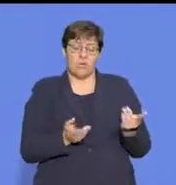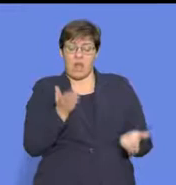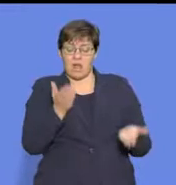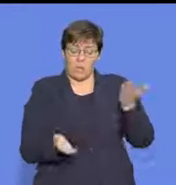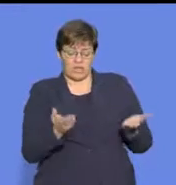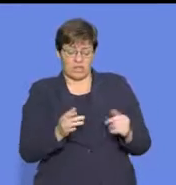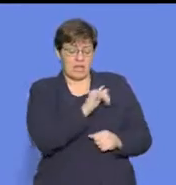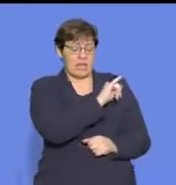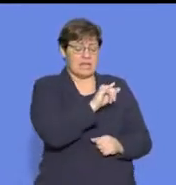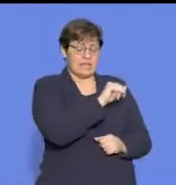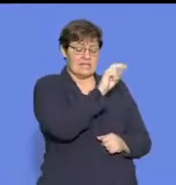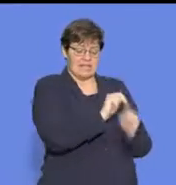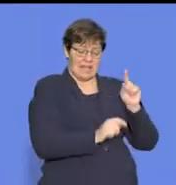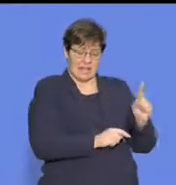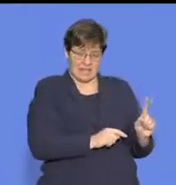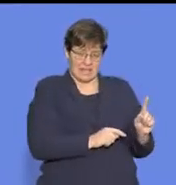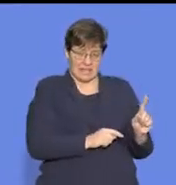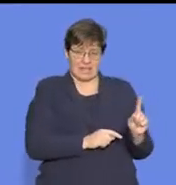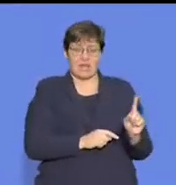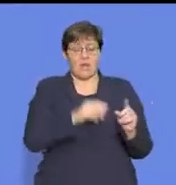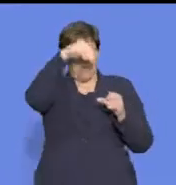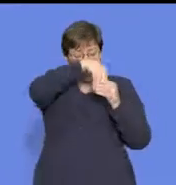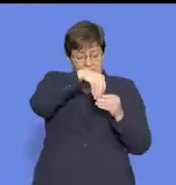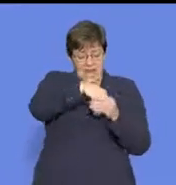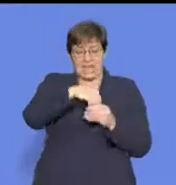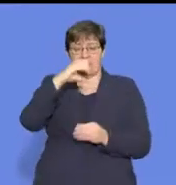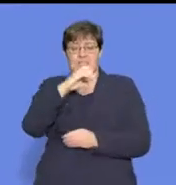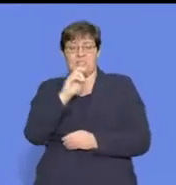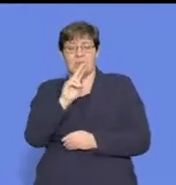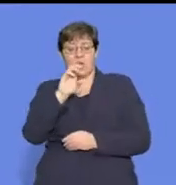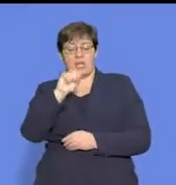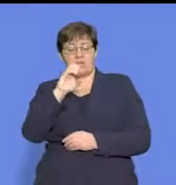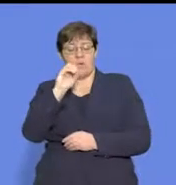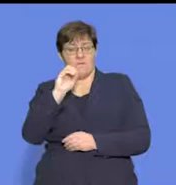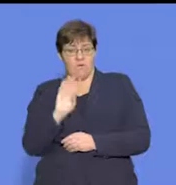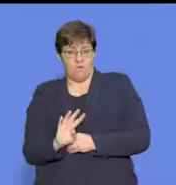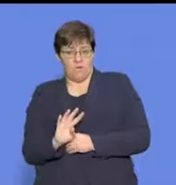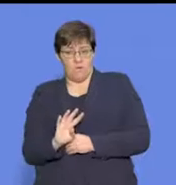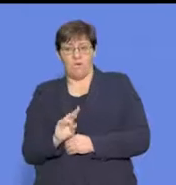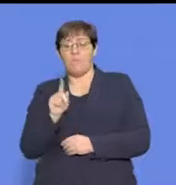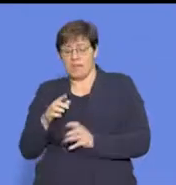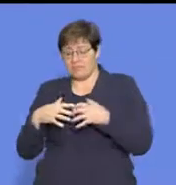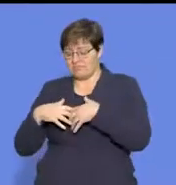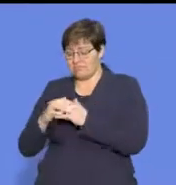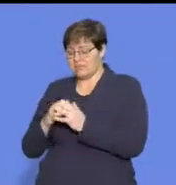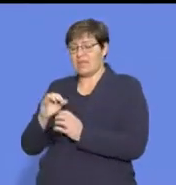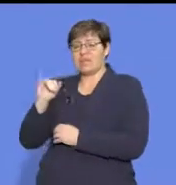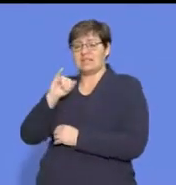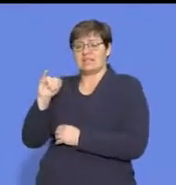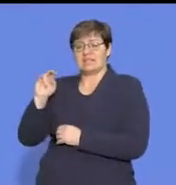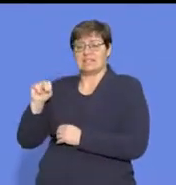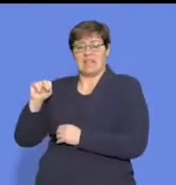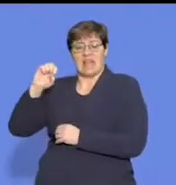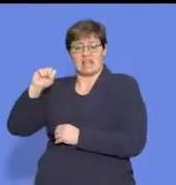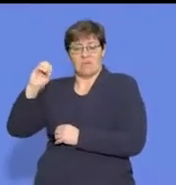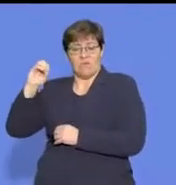was copper went into copper sulfate, zinc went into copper sulfate, and that produced zinc sulfate, and